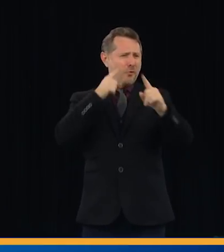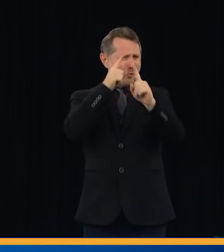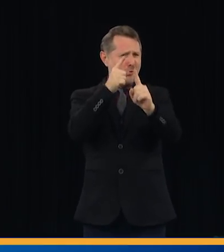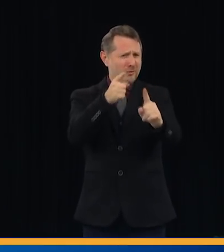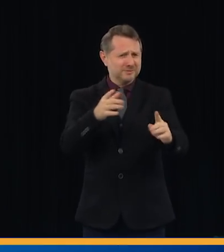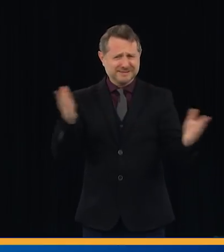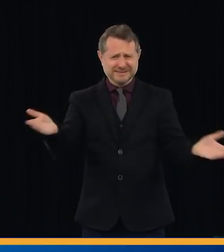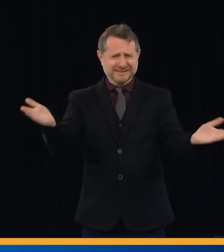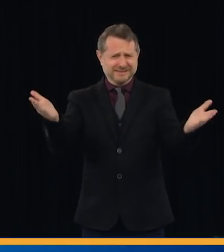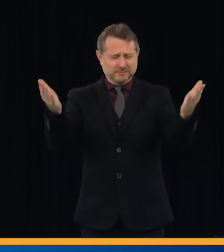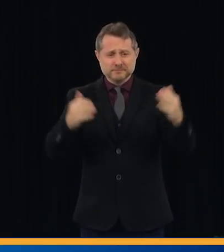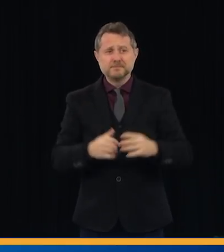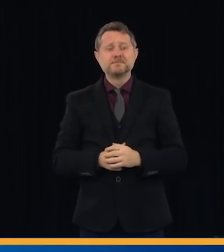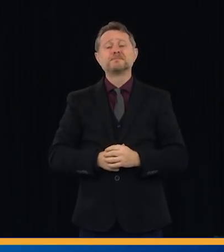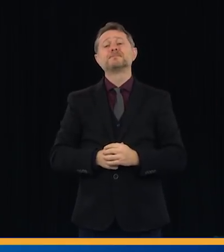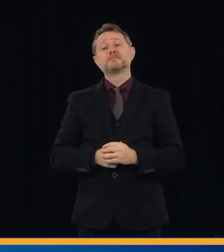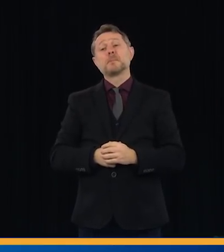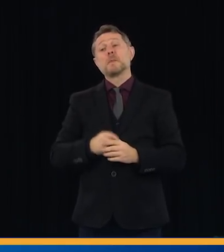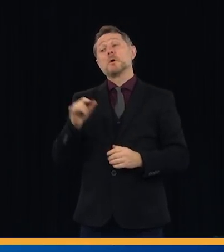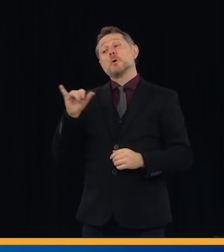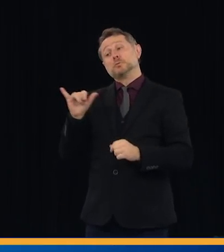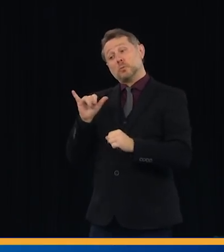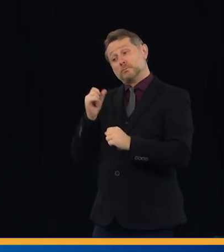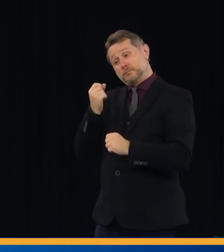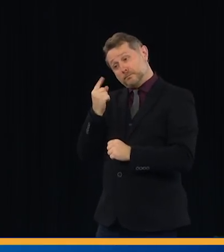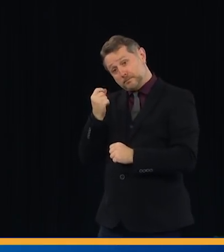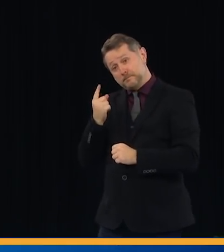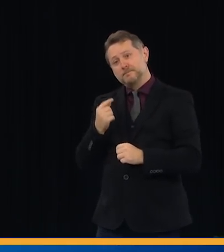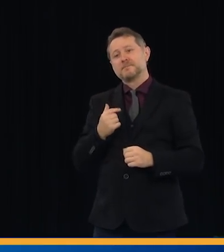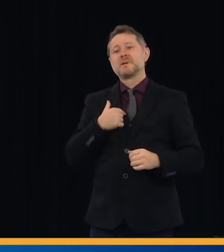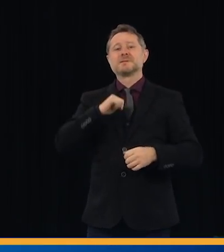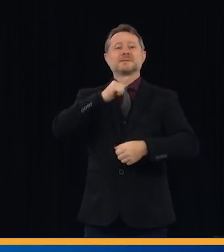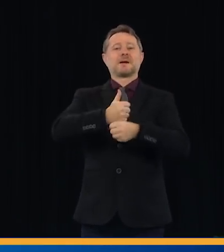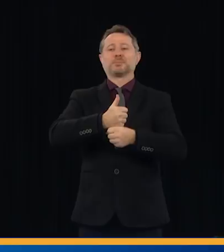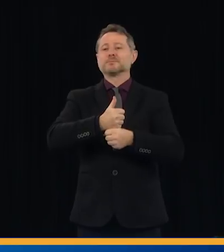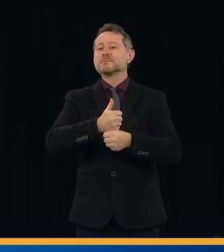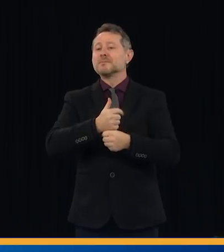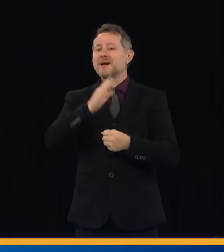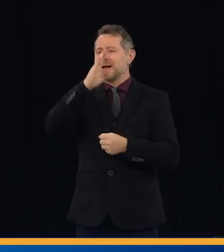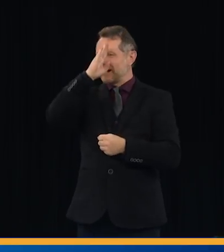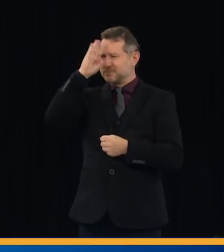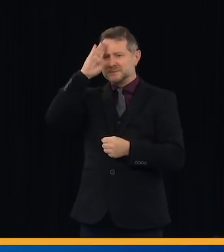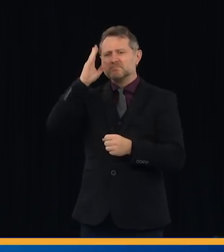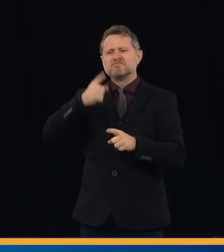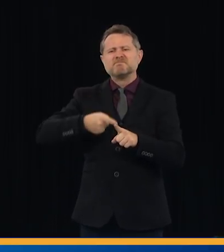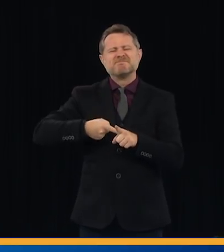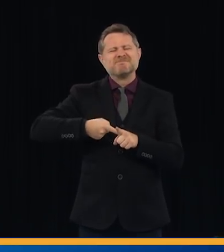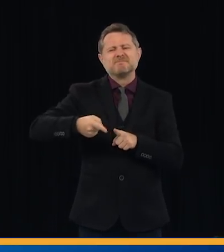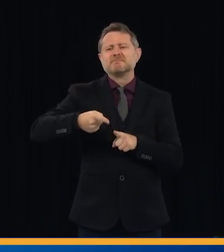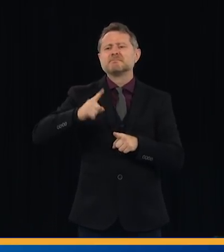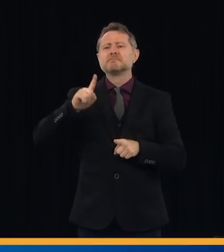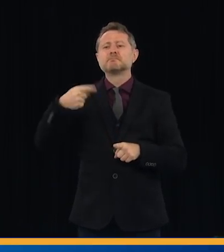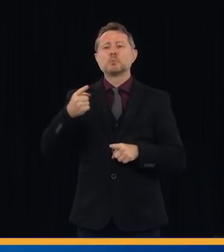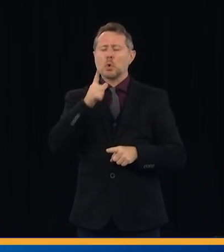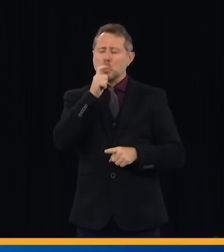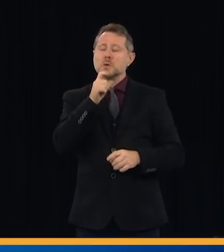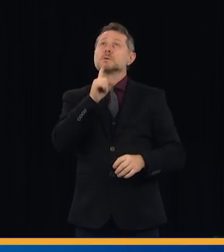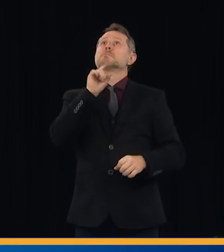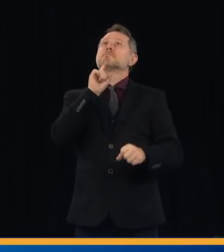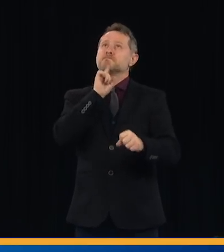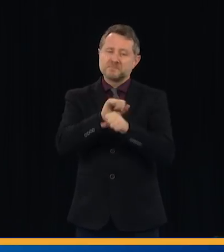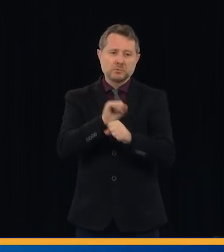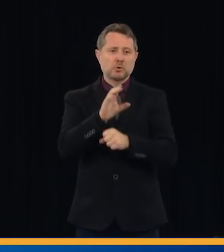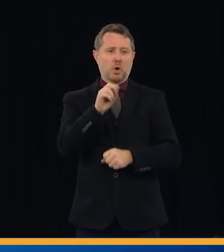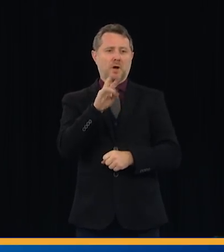to COVID-only hospitals, where people in those hospitals will just